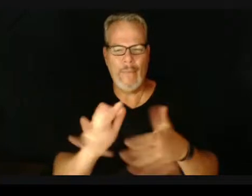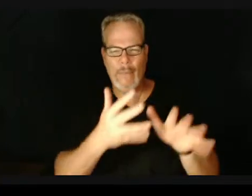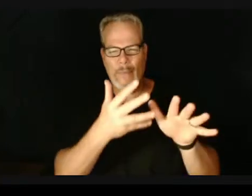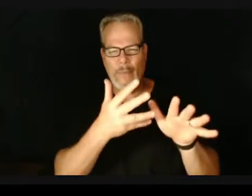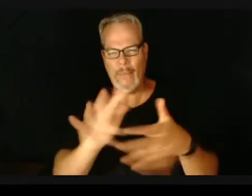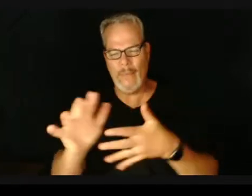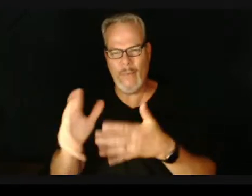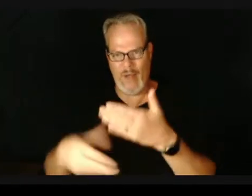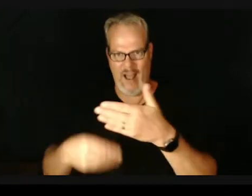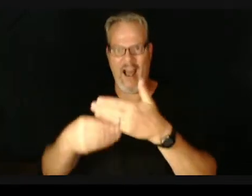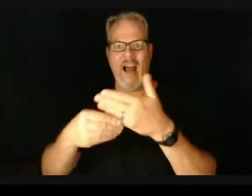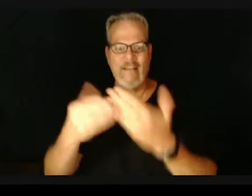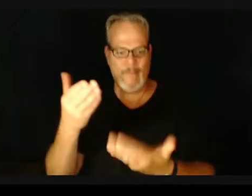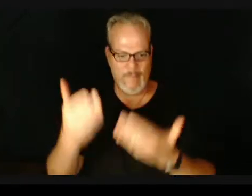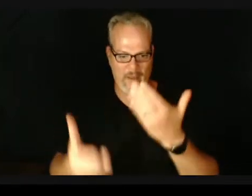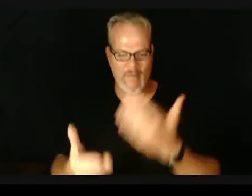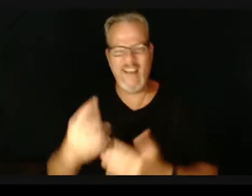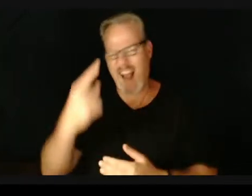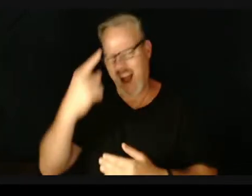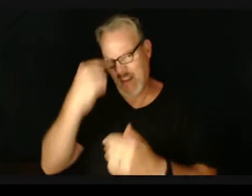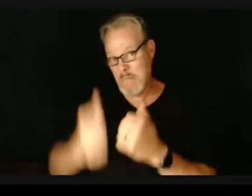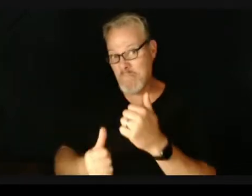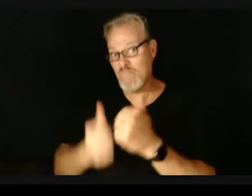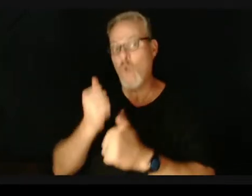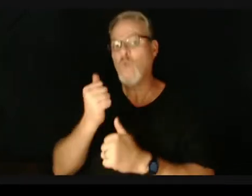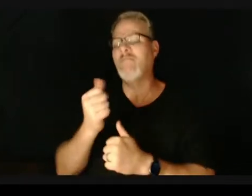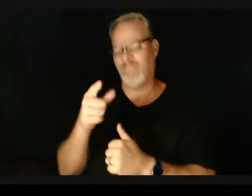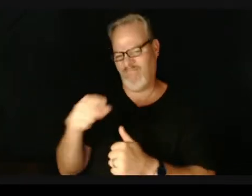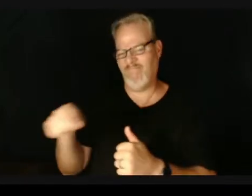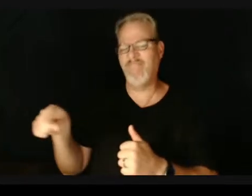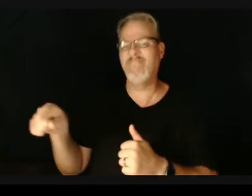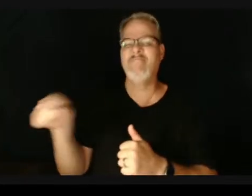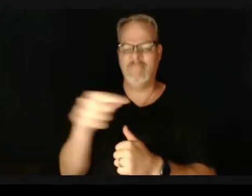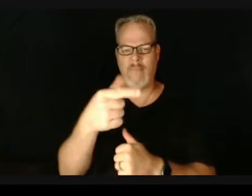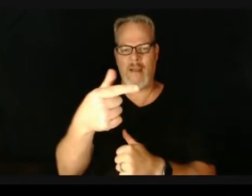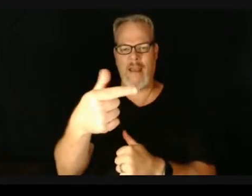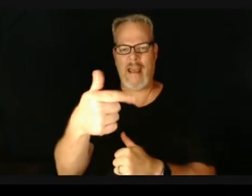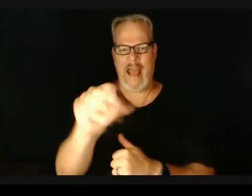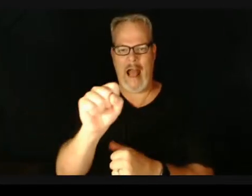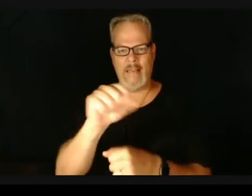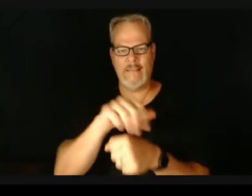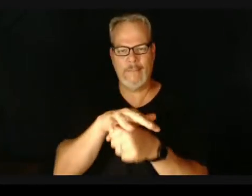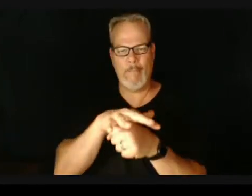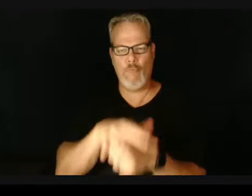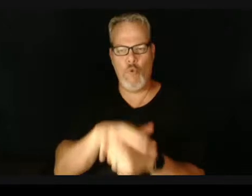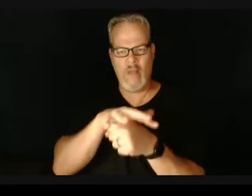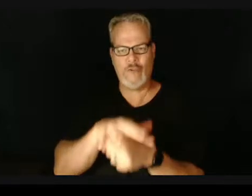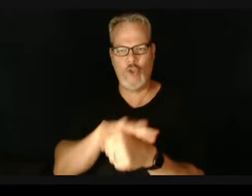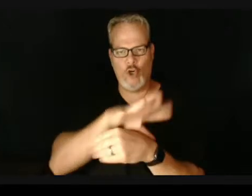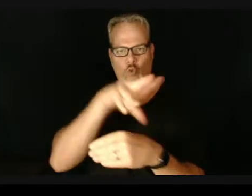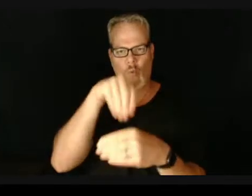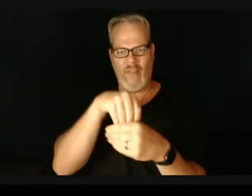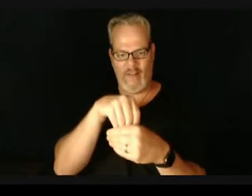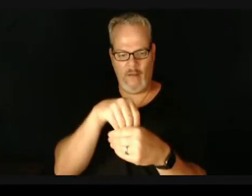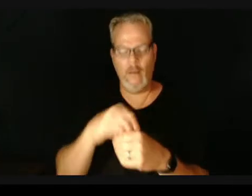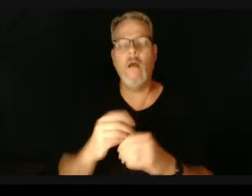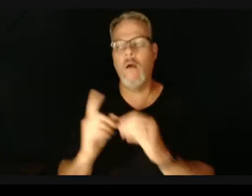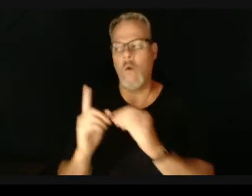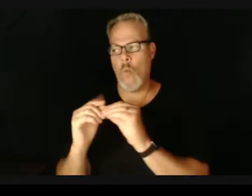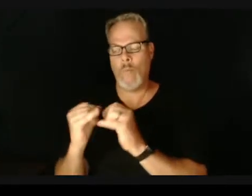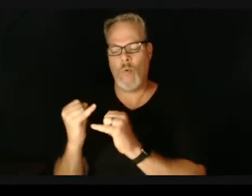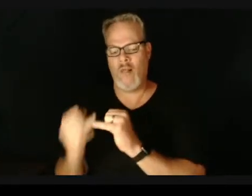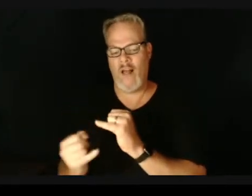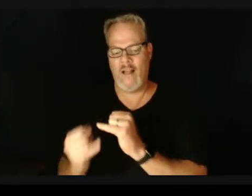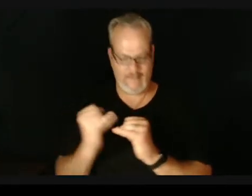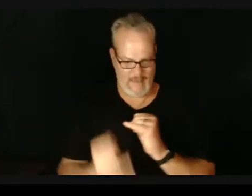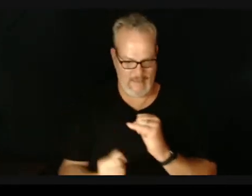yeah, I think mostly it's the jetting itself, right? Mostly the gas pressure within. We'll do one last one from Chuck. Do you